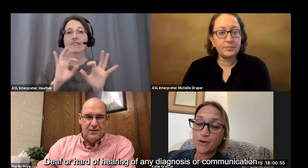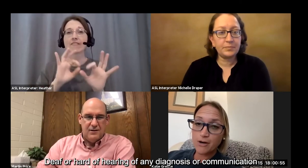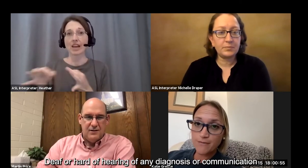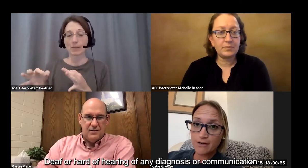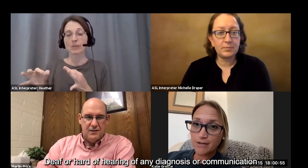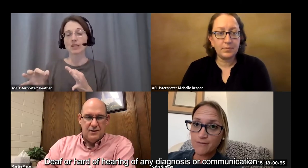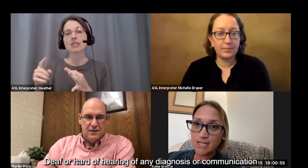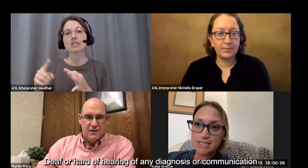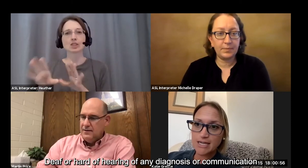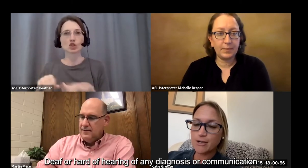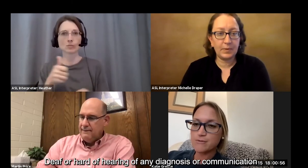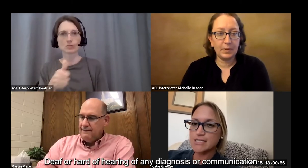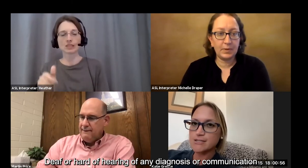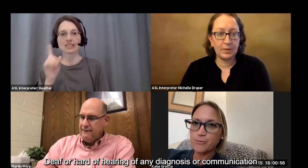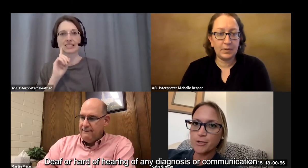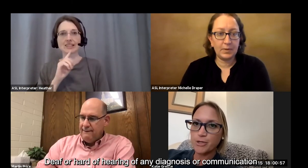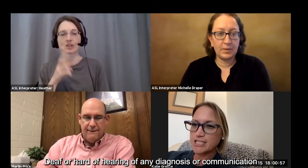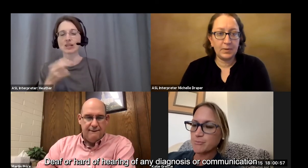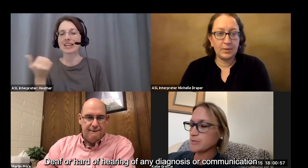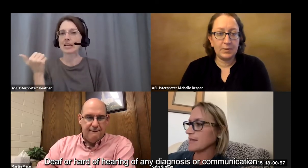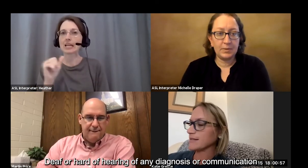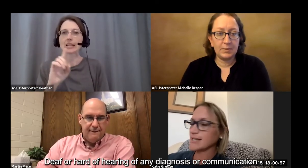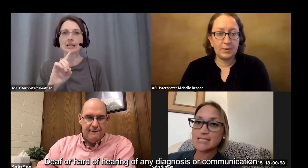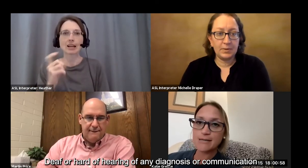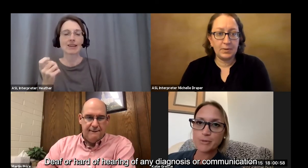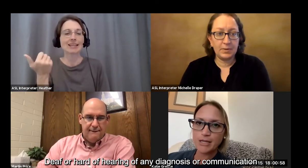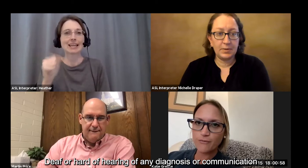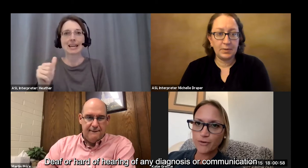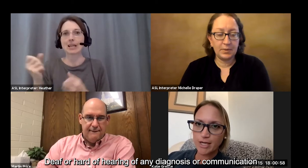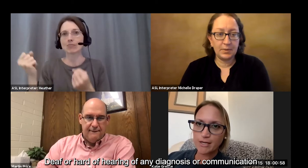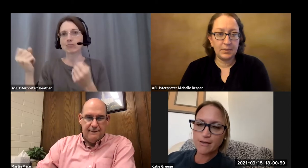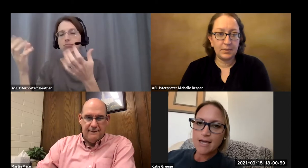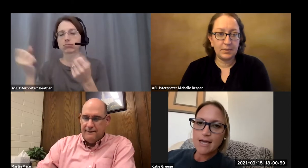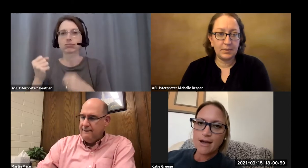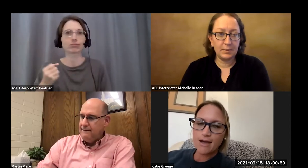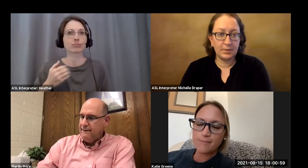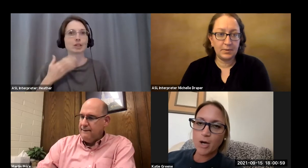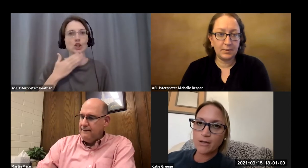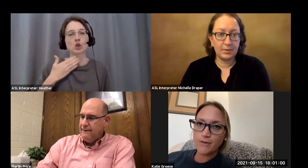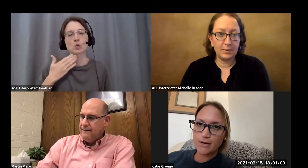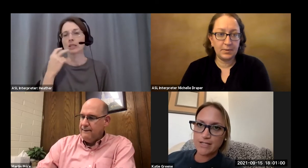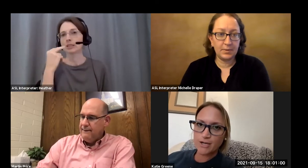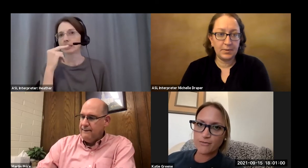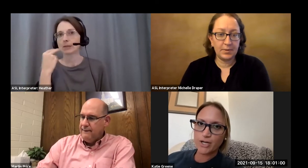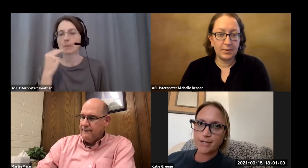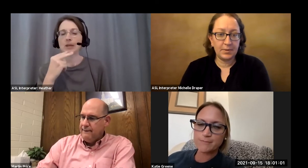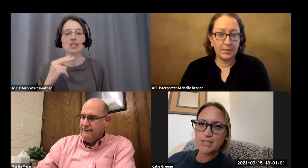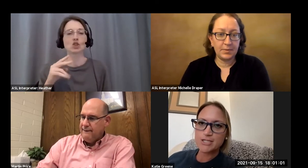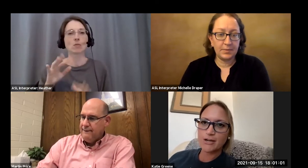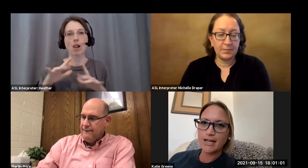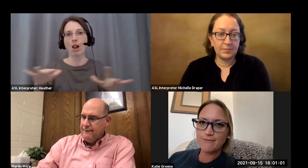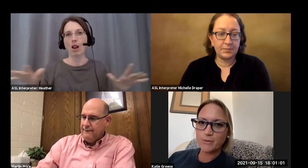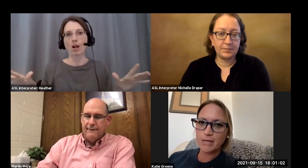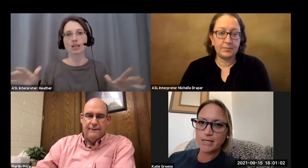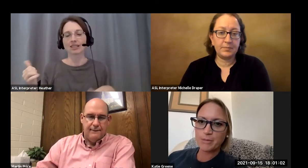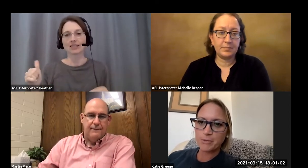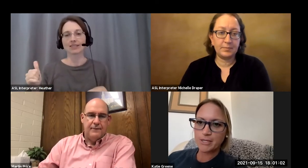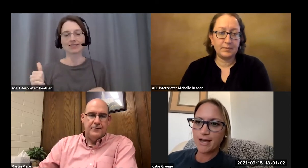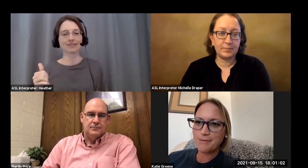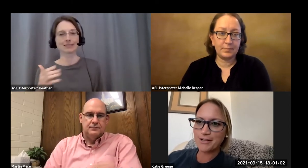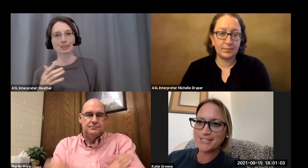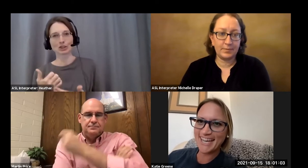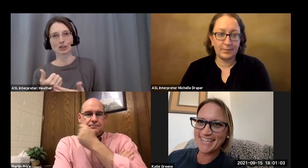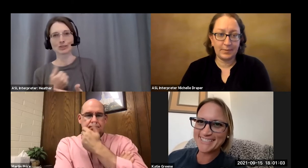who are deaf or hard of hearing of any diagnosis or communication modality. It's completely free. All of our events are free. Sorry, I have a whiny